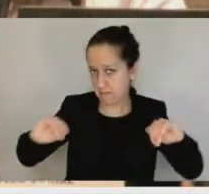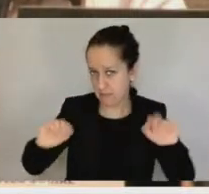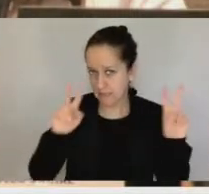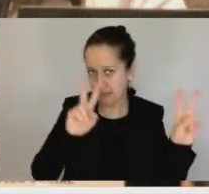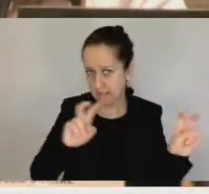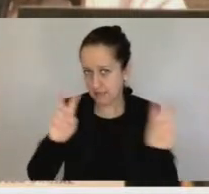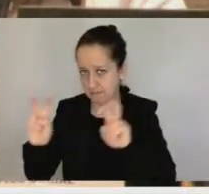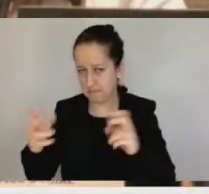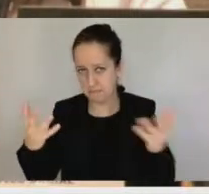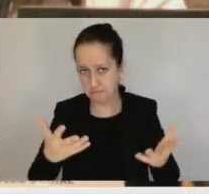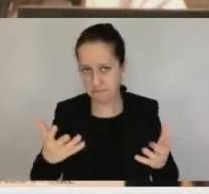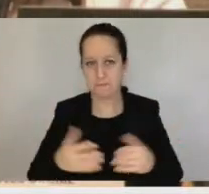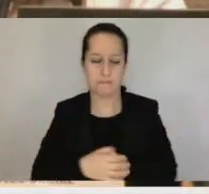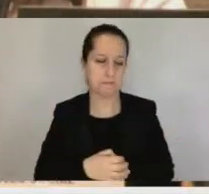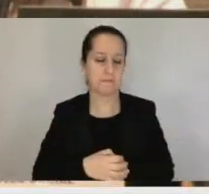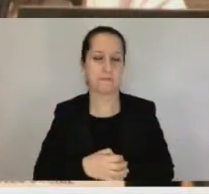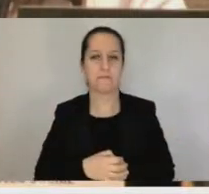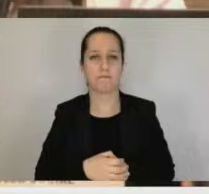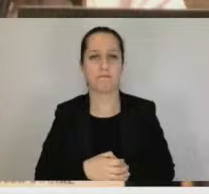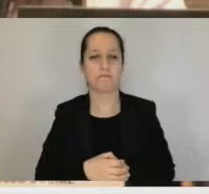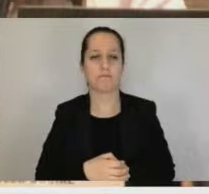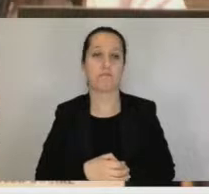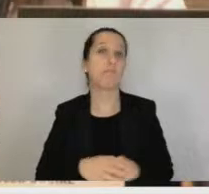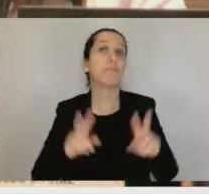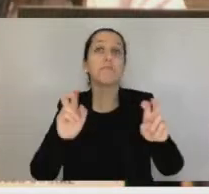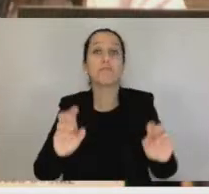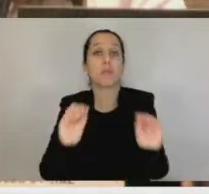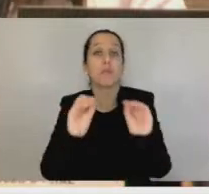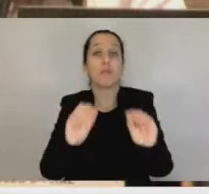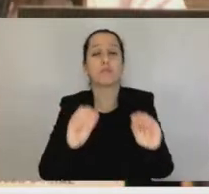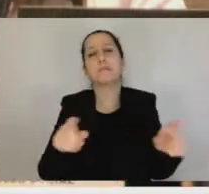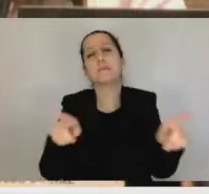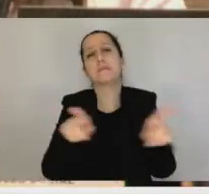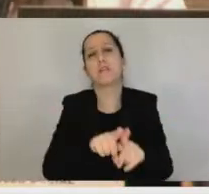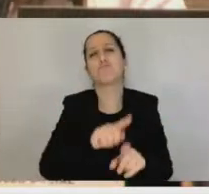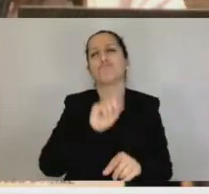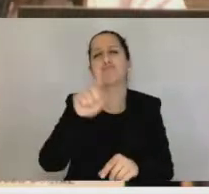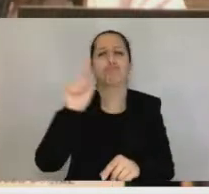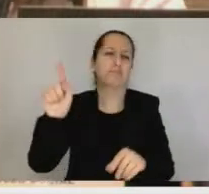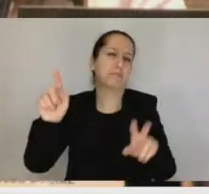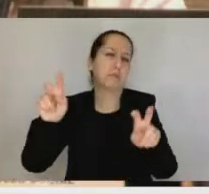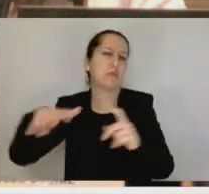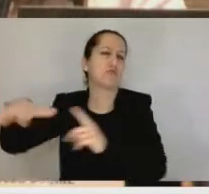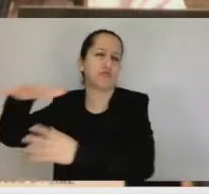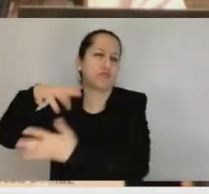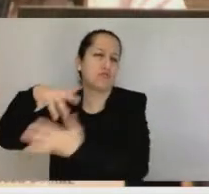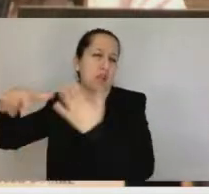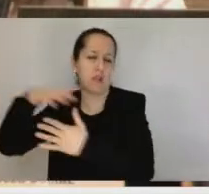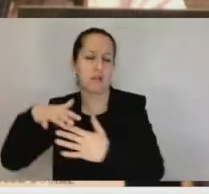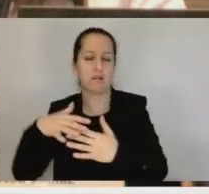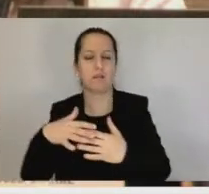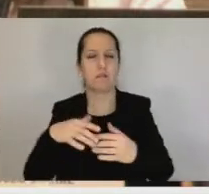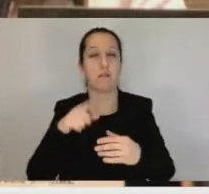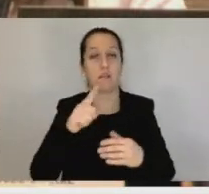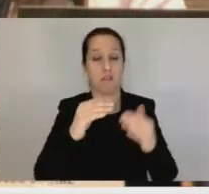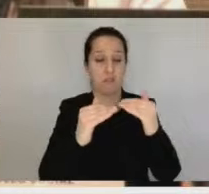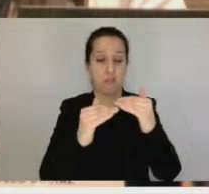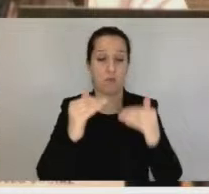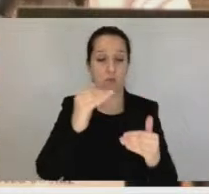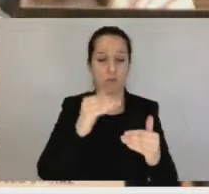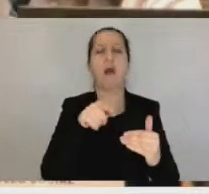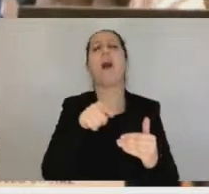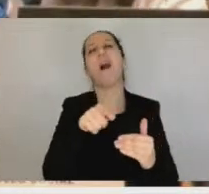need to make a distinction here. In education, as in other social fields, inequality in education